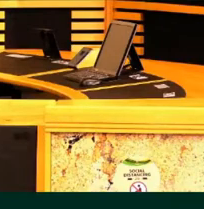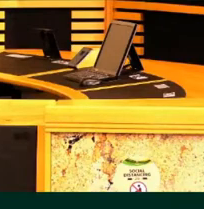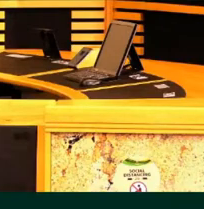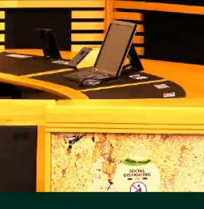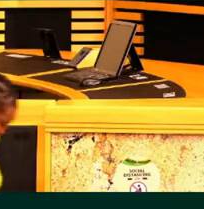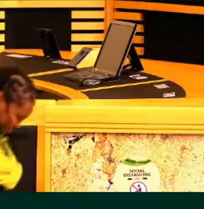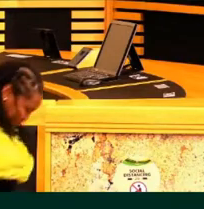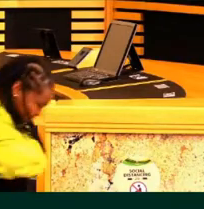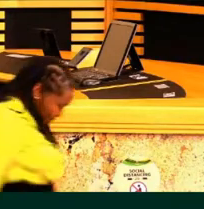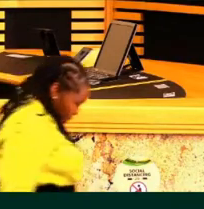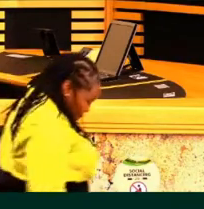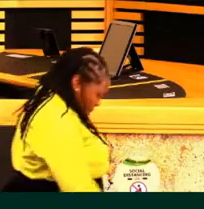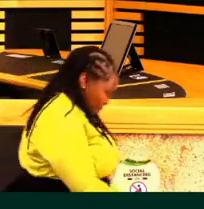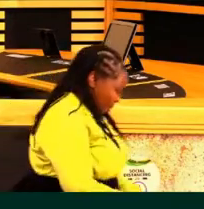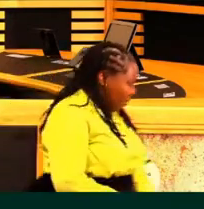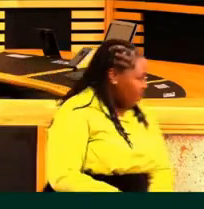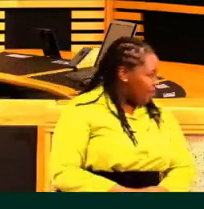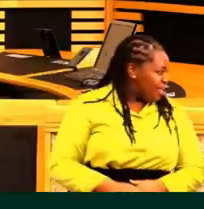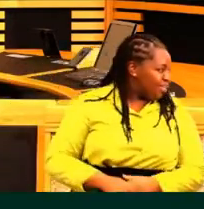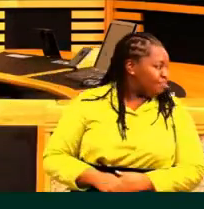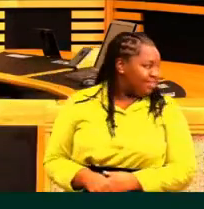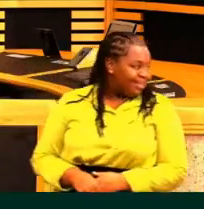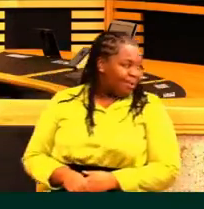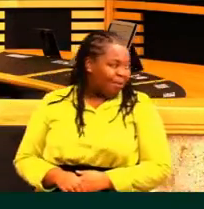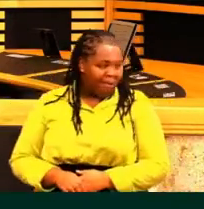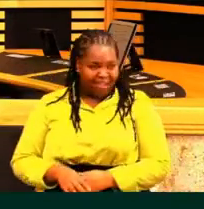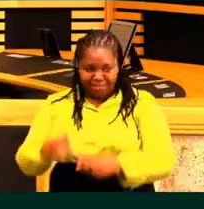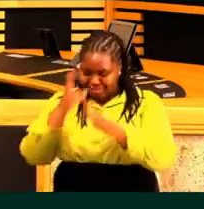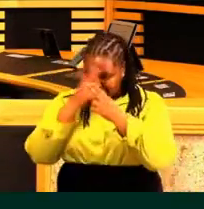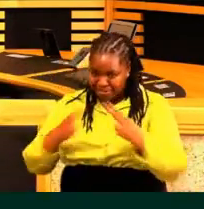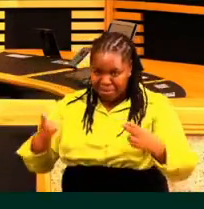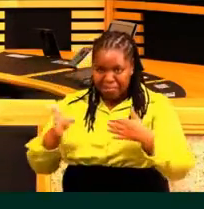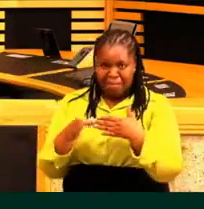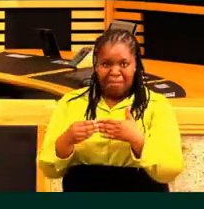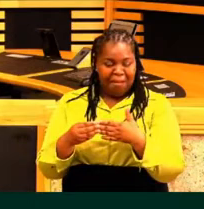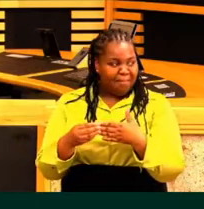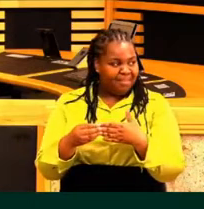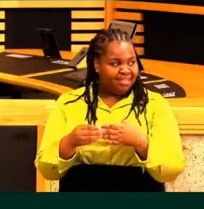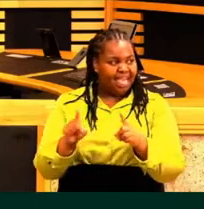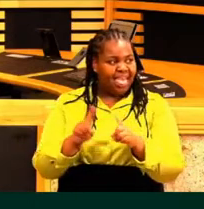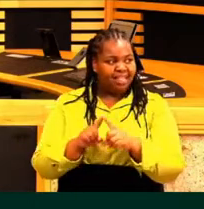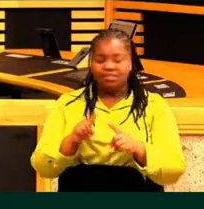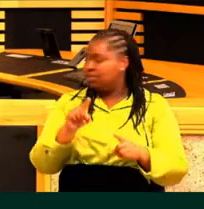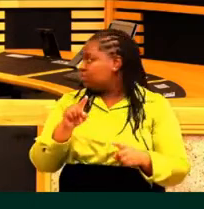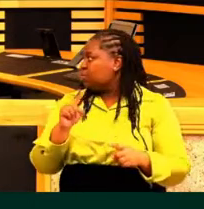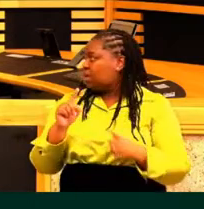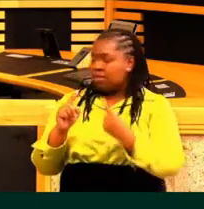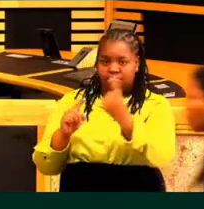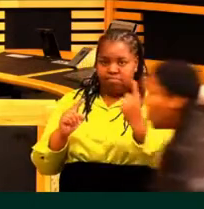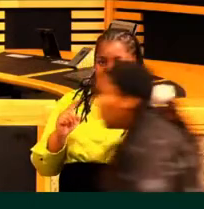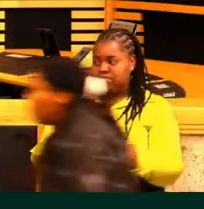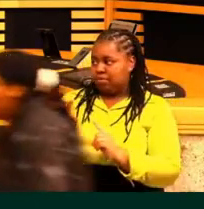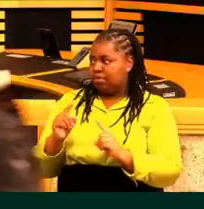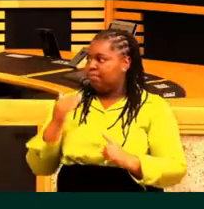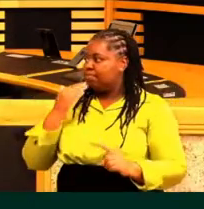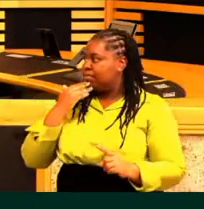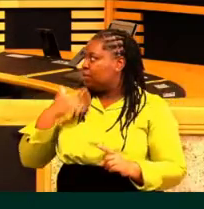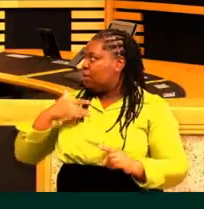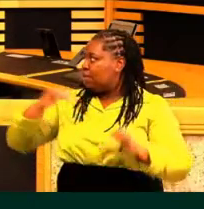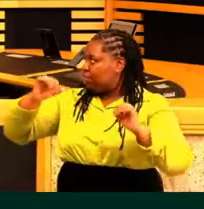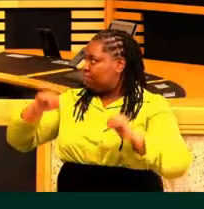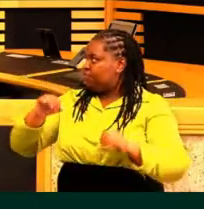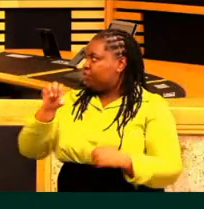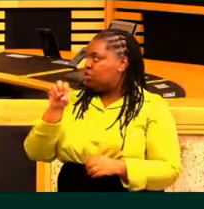yeah arrival members as the as you appear there will allowable